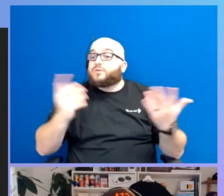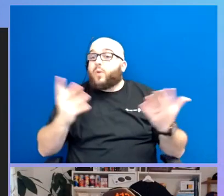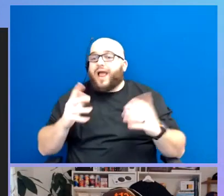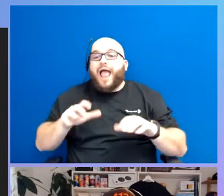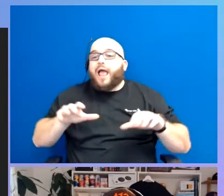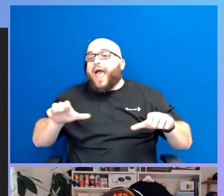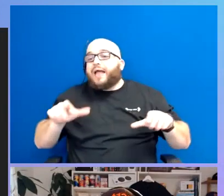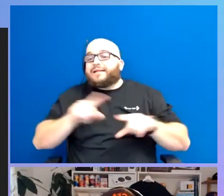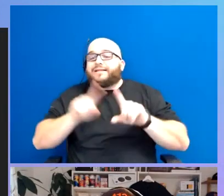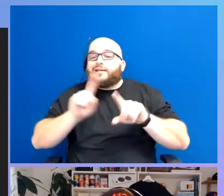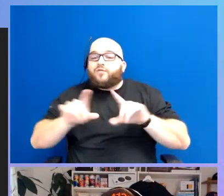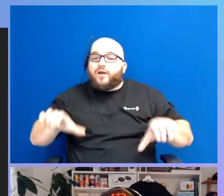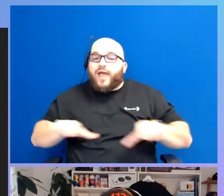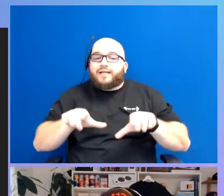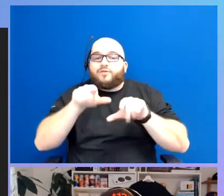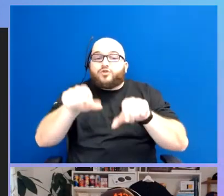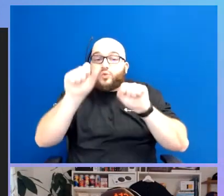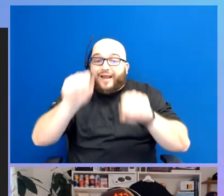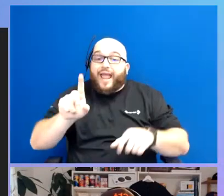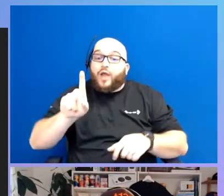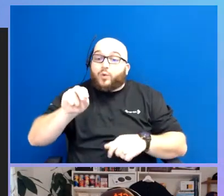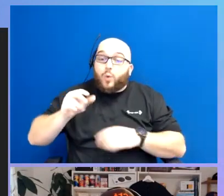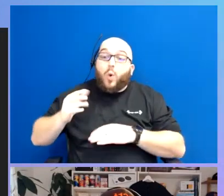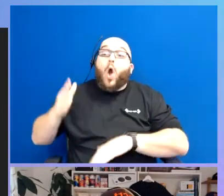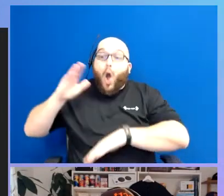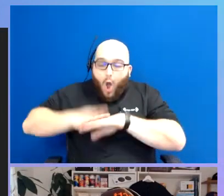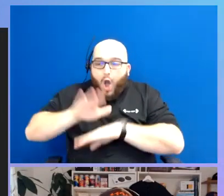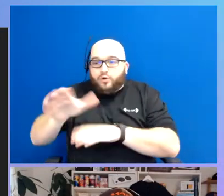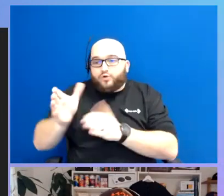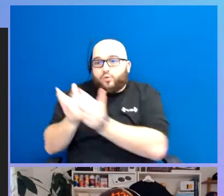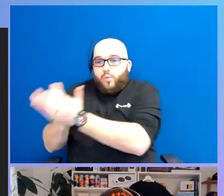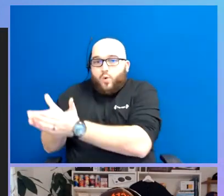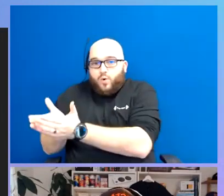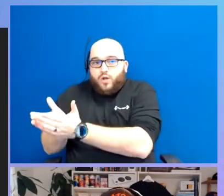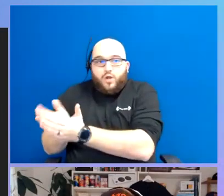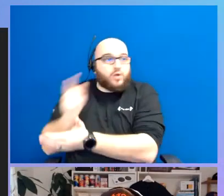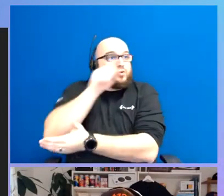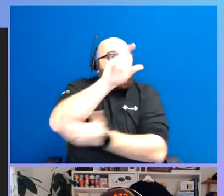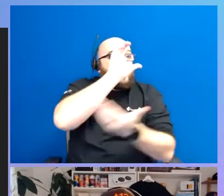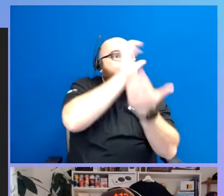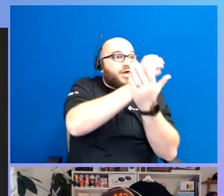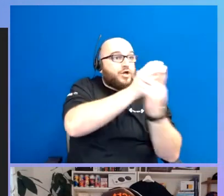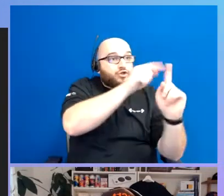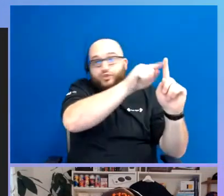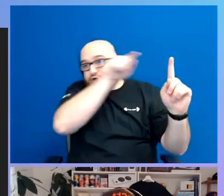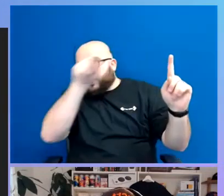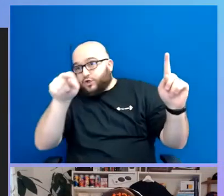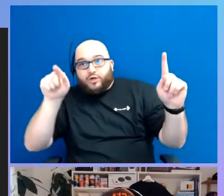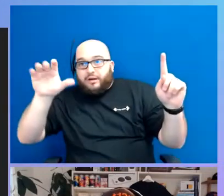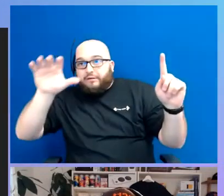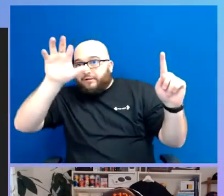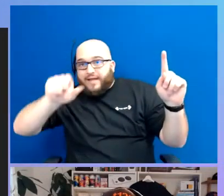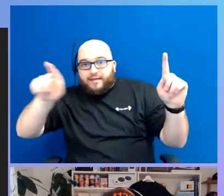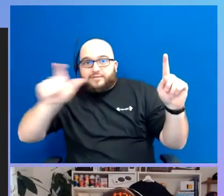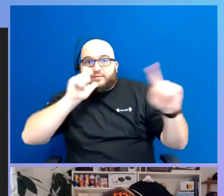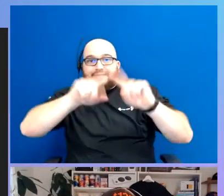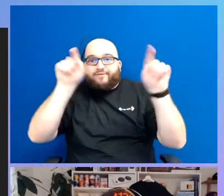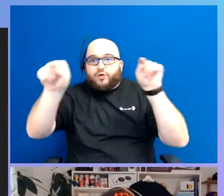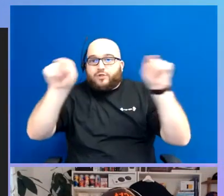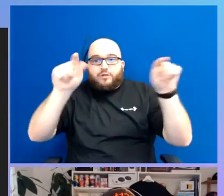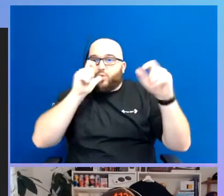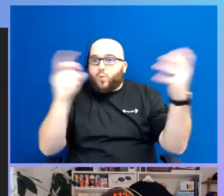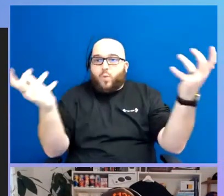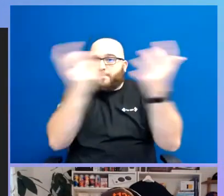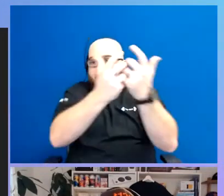and friendship. And I don't really see them matching the actual images that you can view.